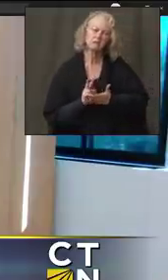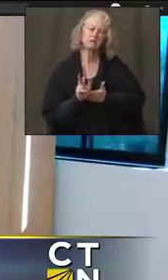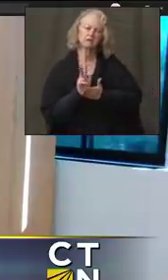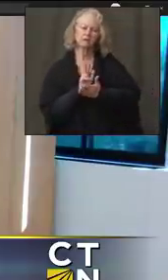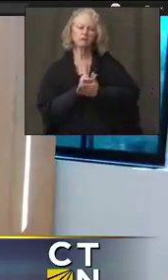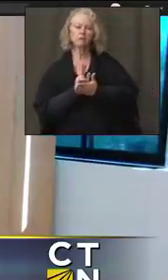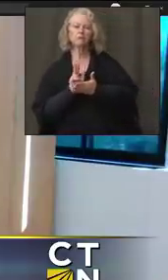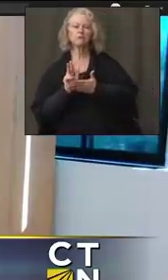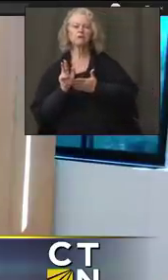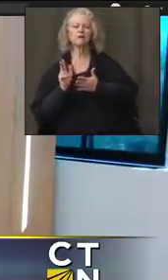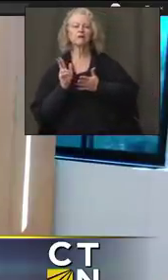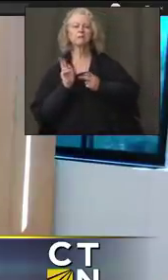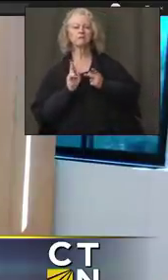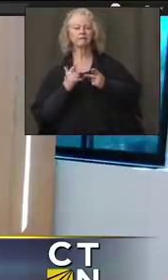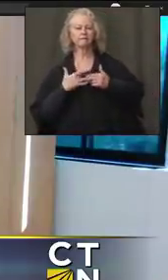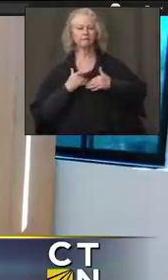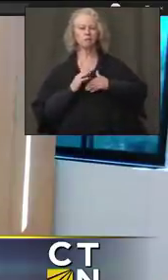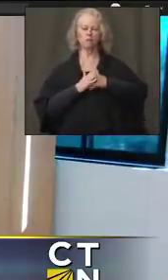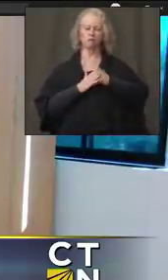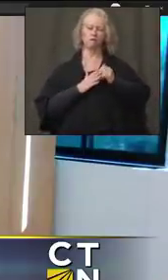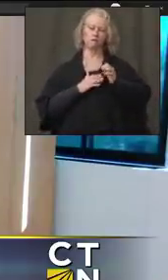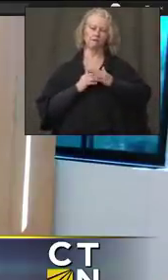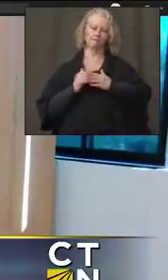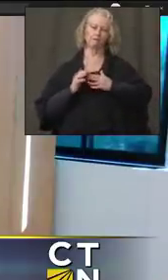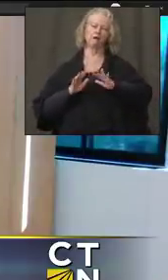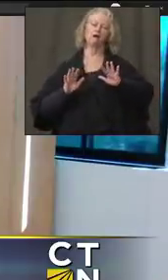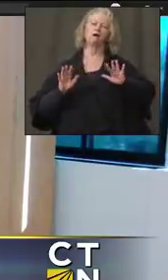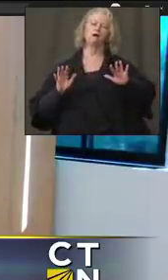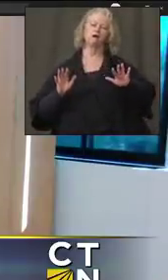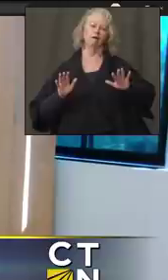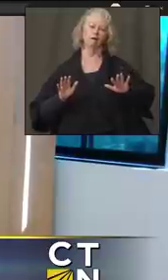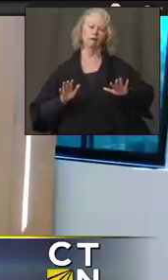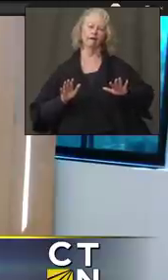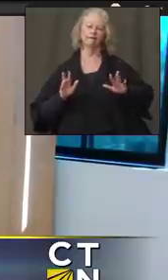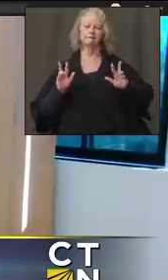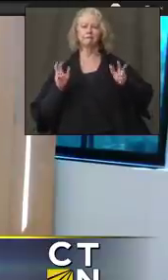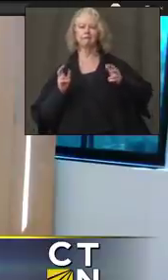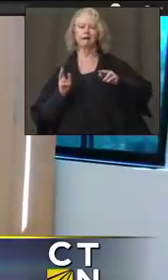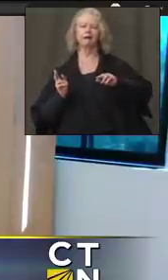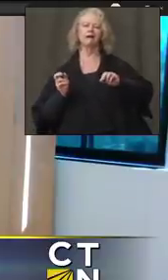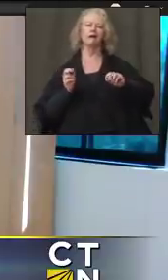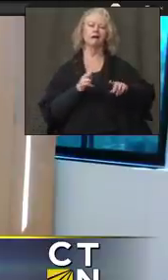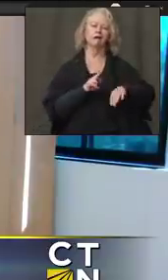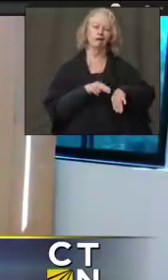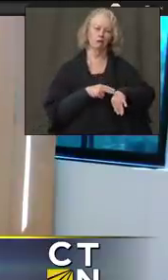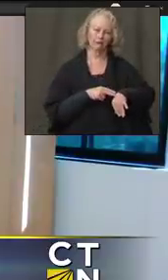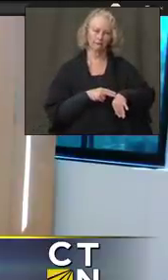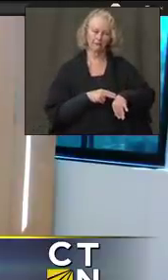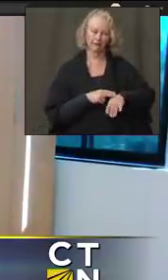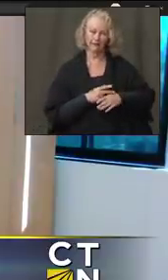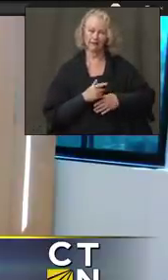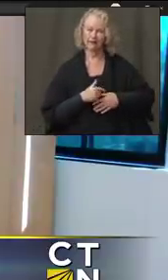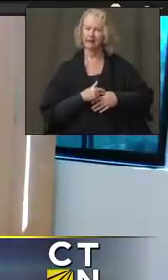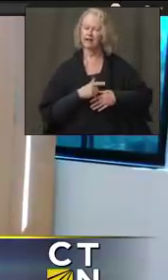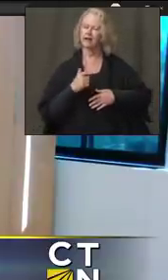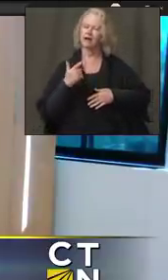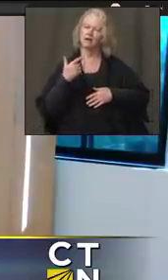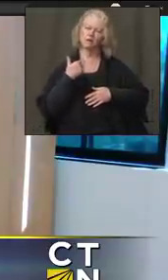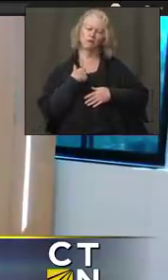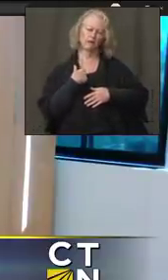20th, people will start to get a little bit more comfortable and life will start getting to normal. Remember, we used a very critical word in